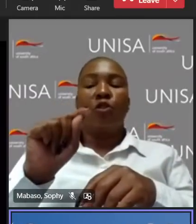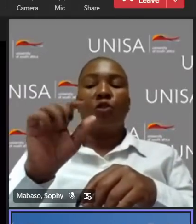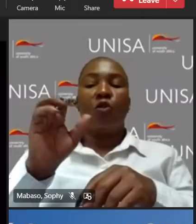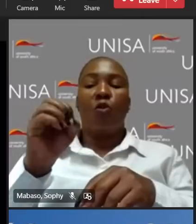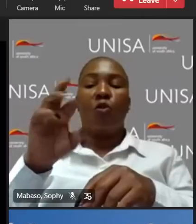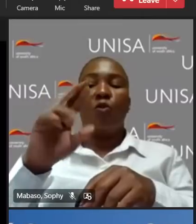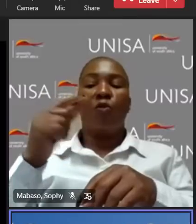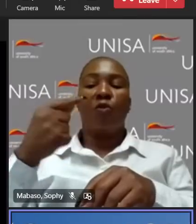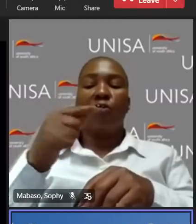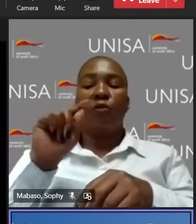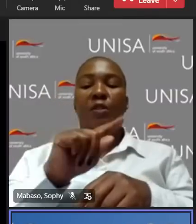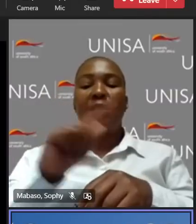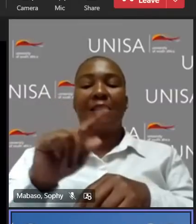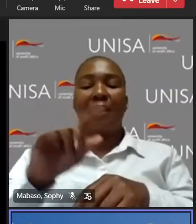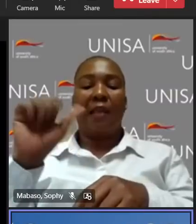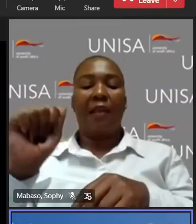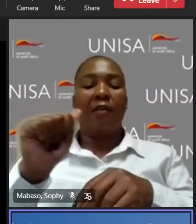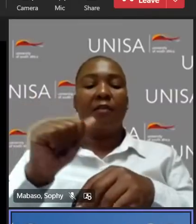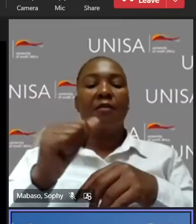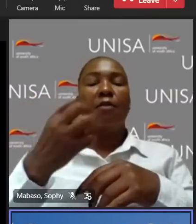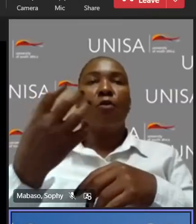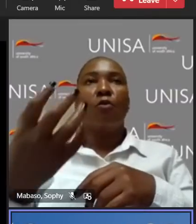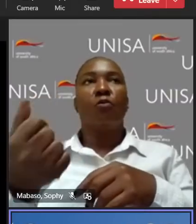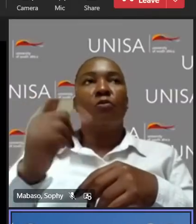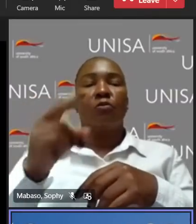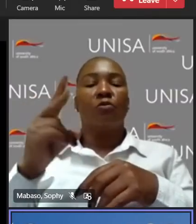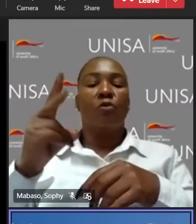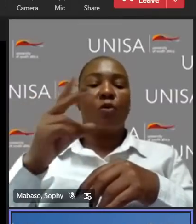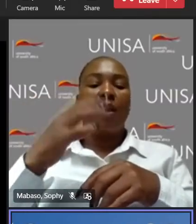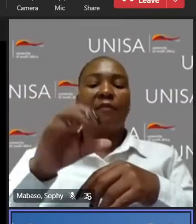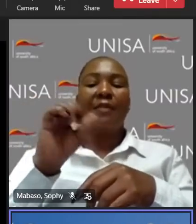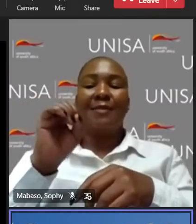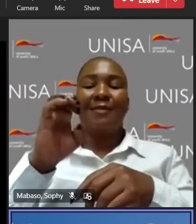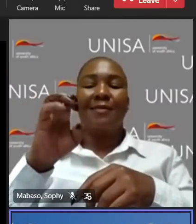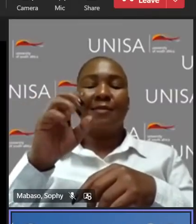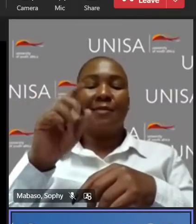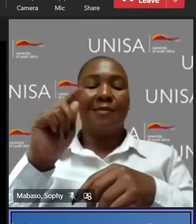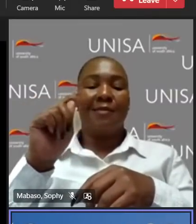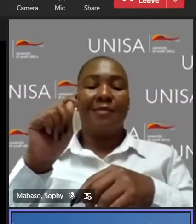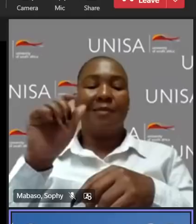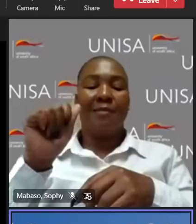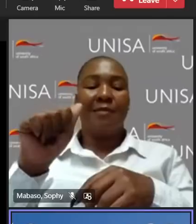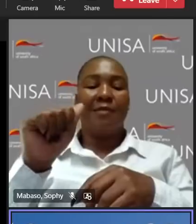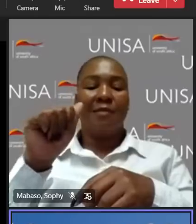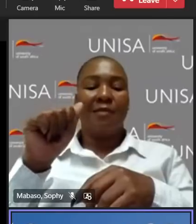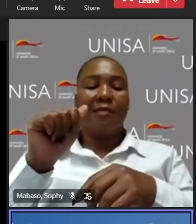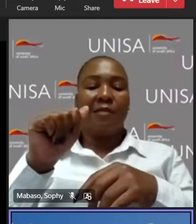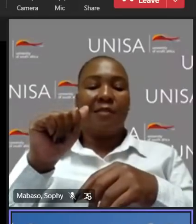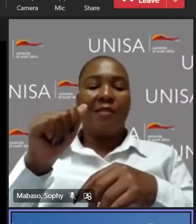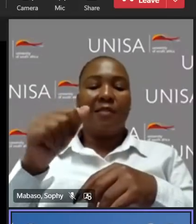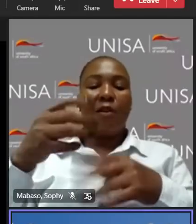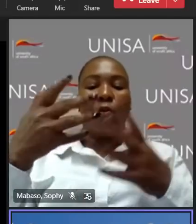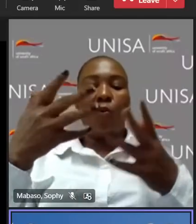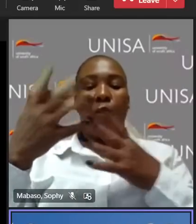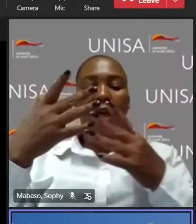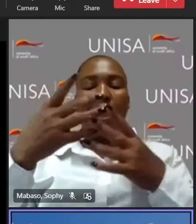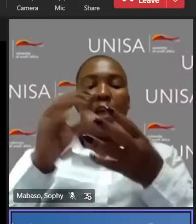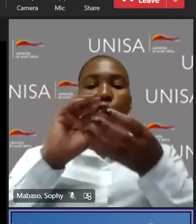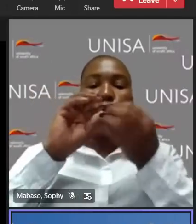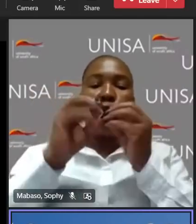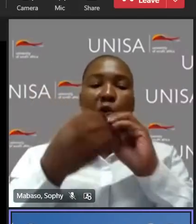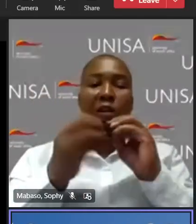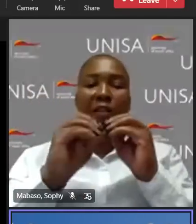facet.org.za. And we also have a SETA. It's in the Construction Education and Training